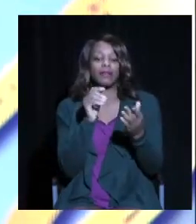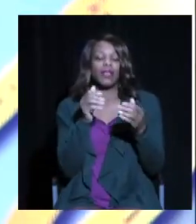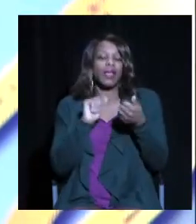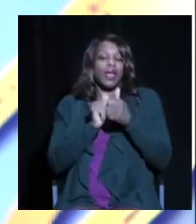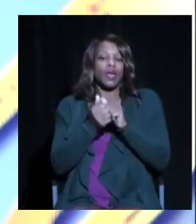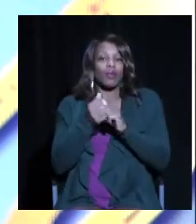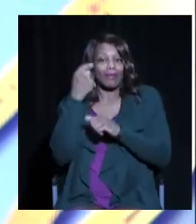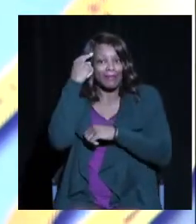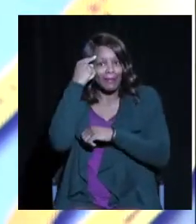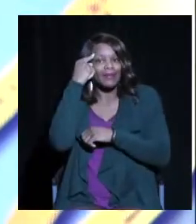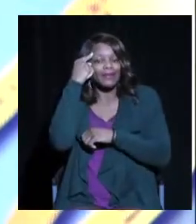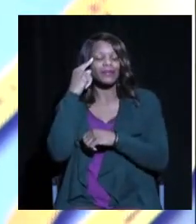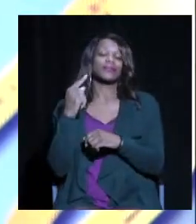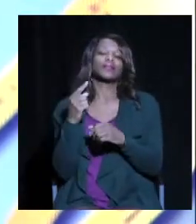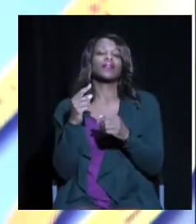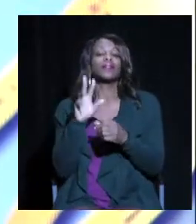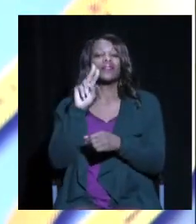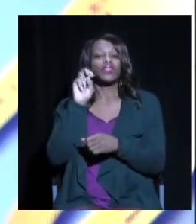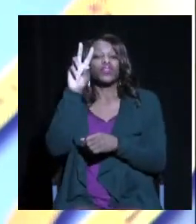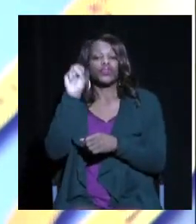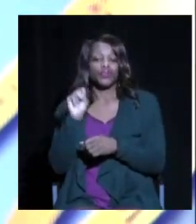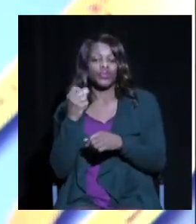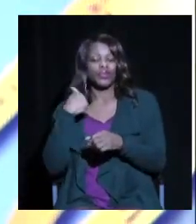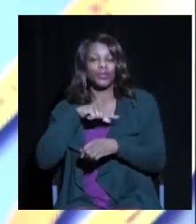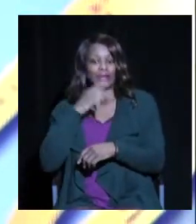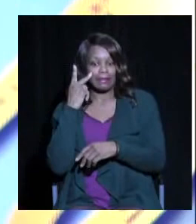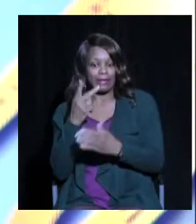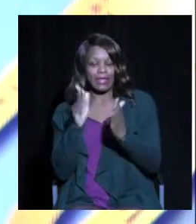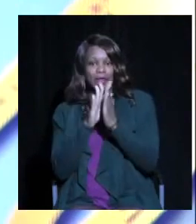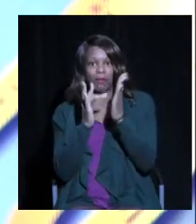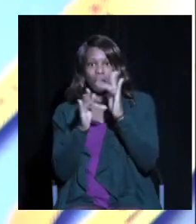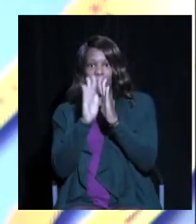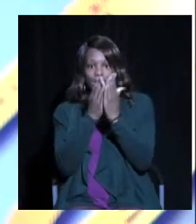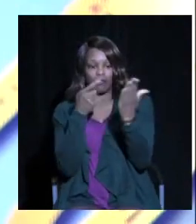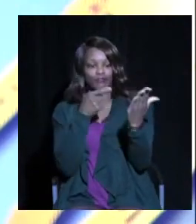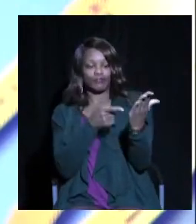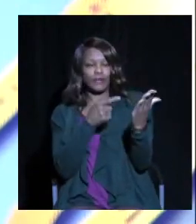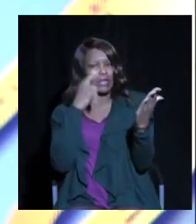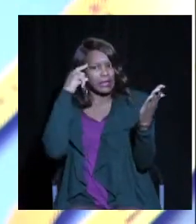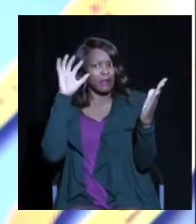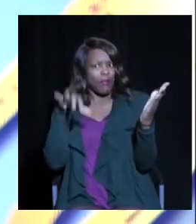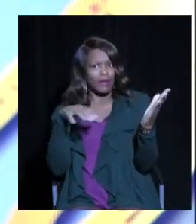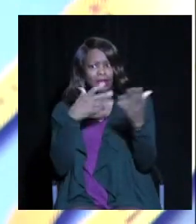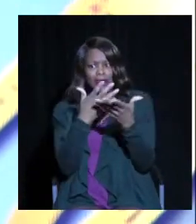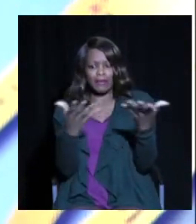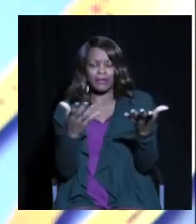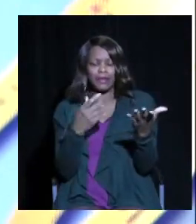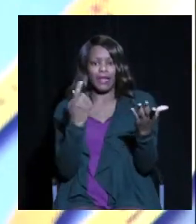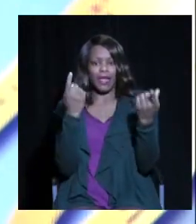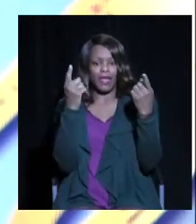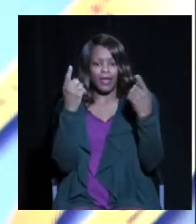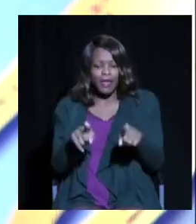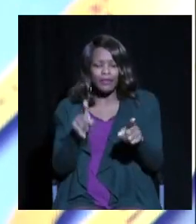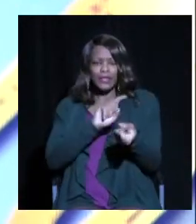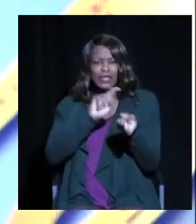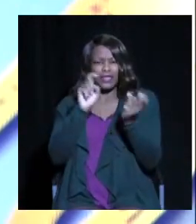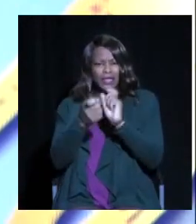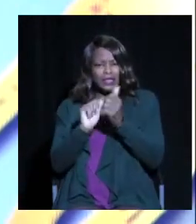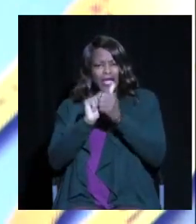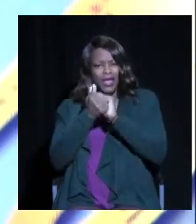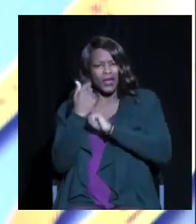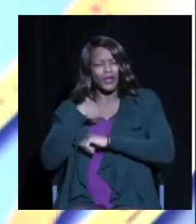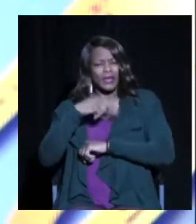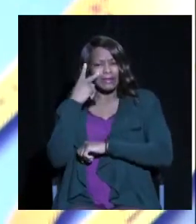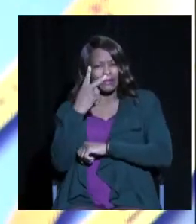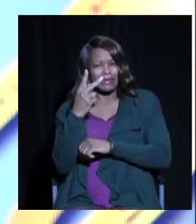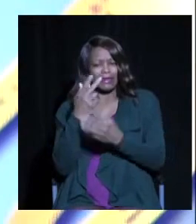there's news like that. That's the kind of news we have in this text, where there's some surprising news that breaks in and changes the way that we